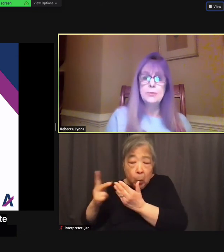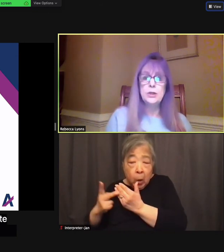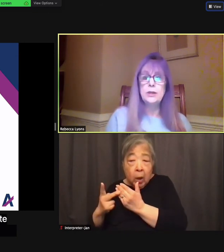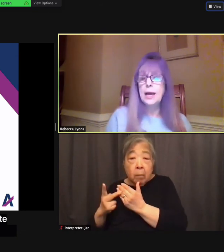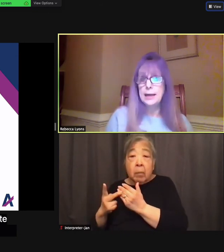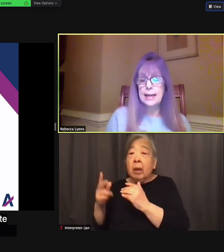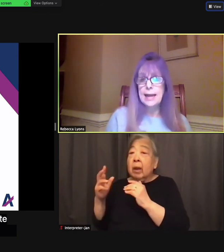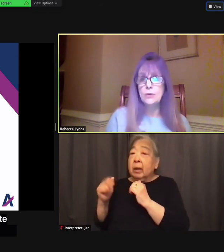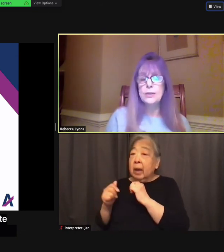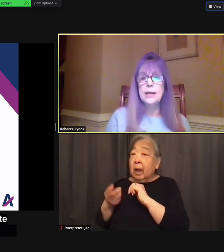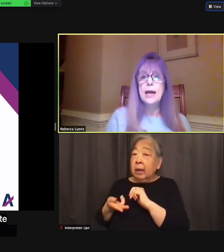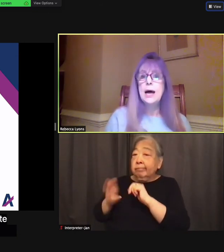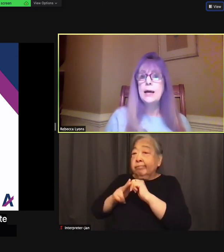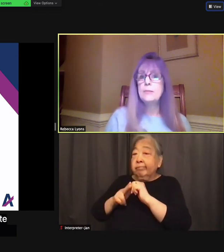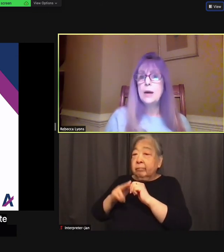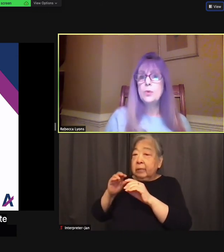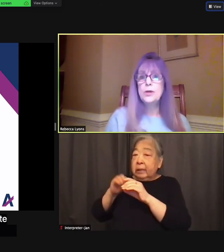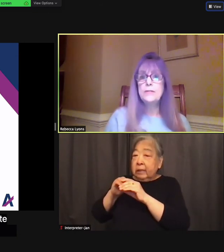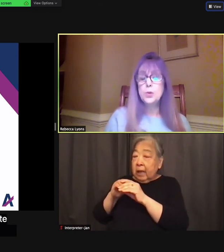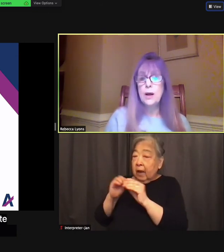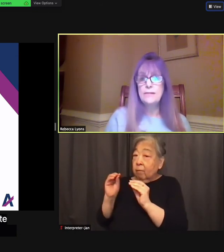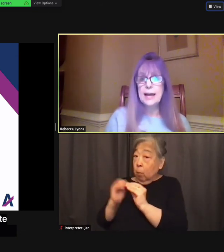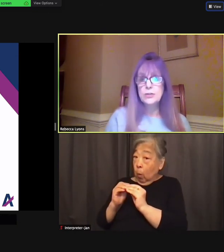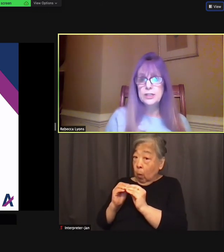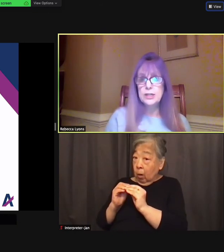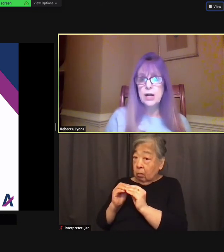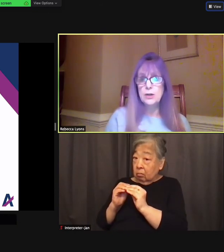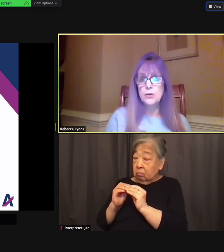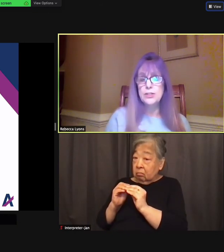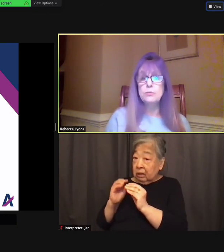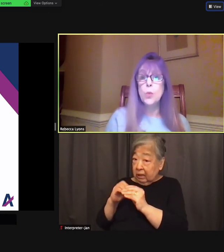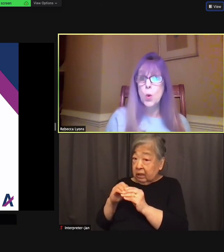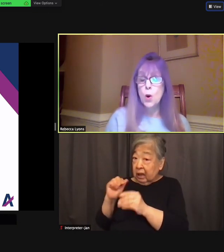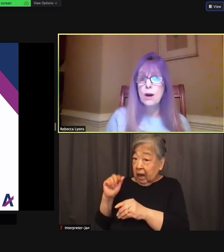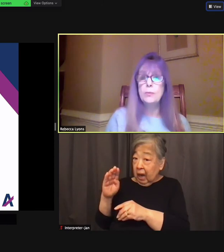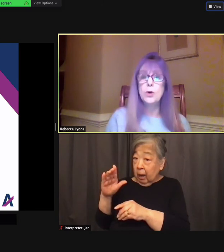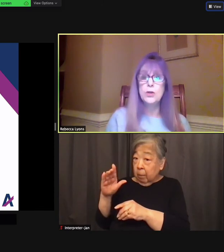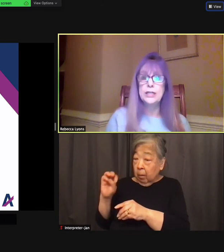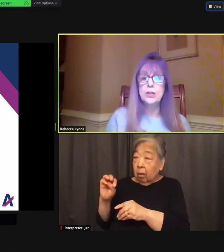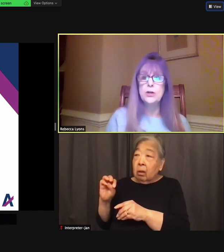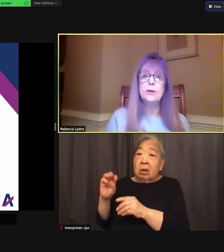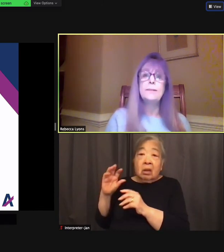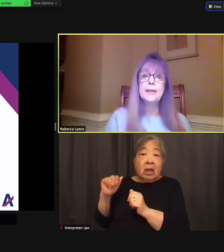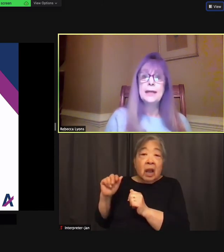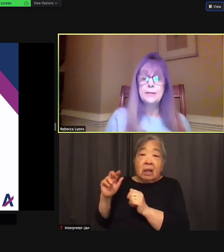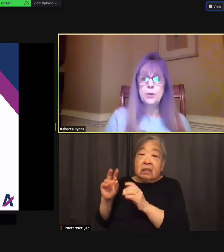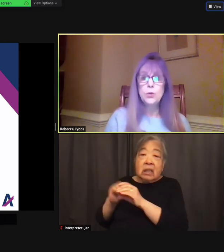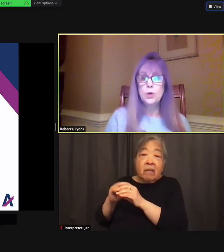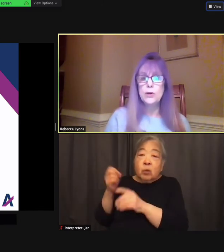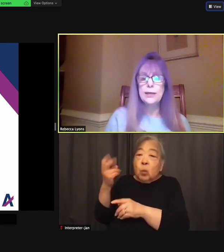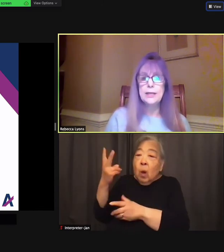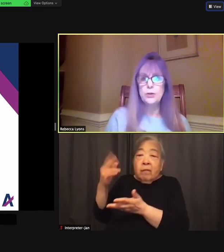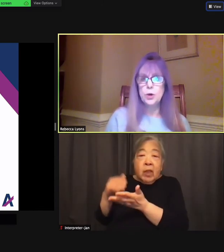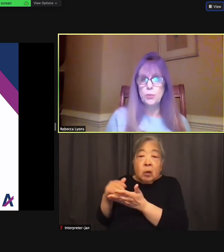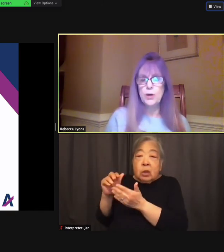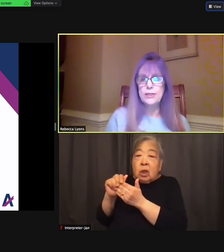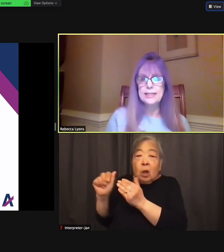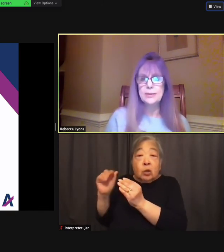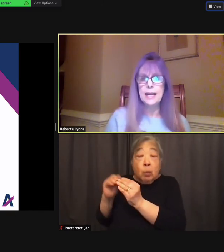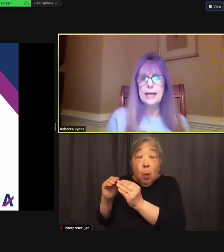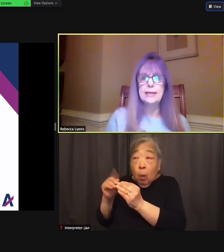an ABLE account, upward of $12,000 more per year if you work and you